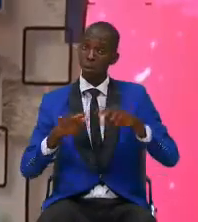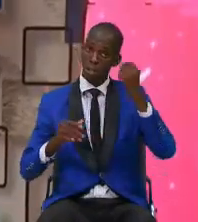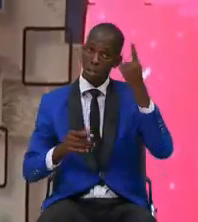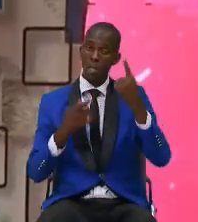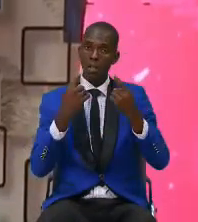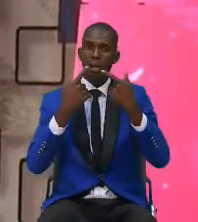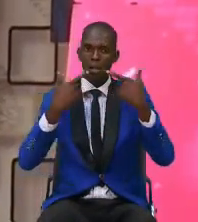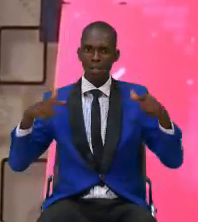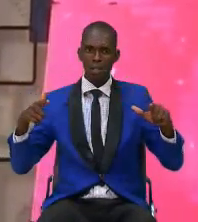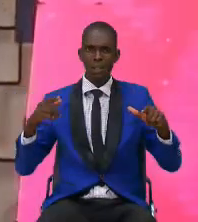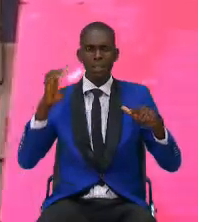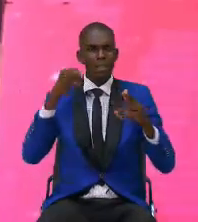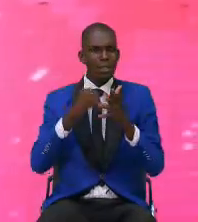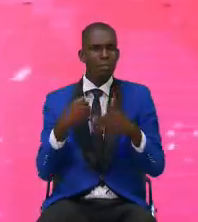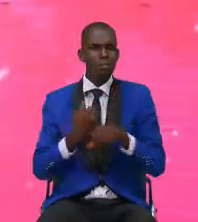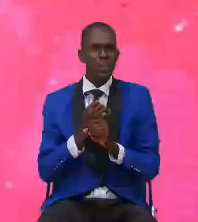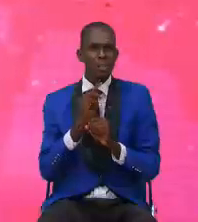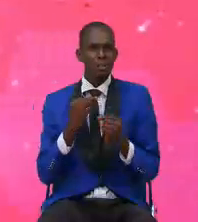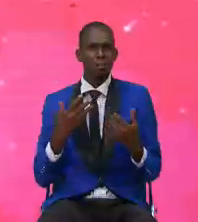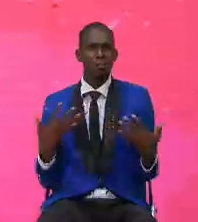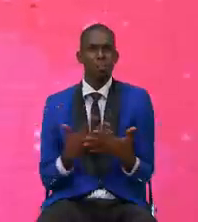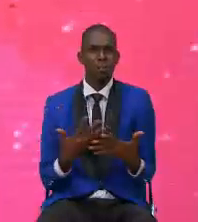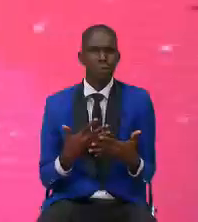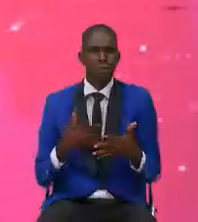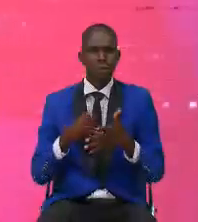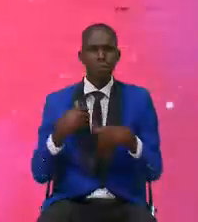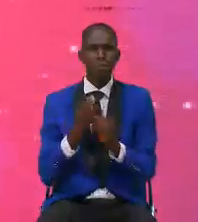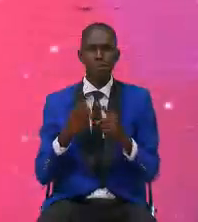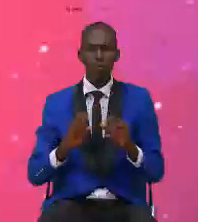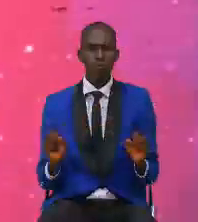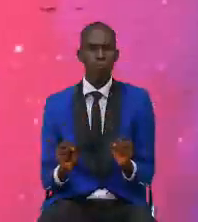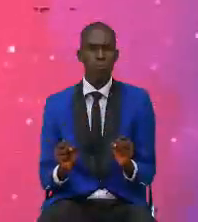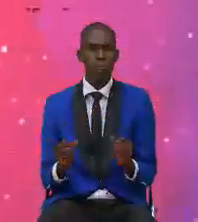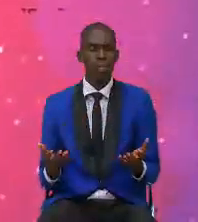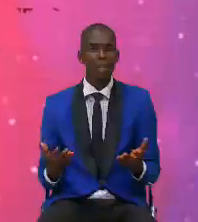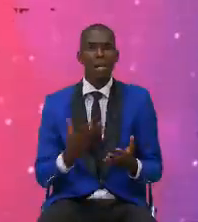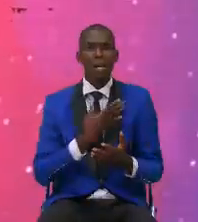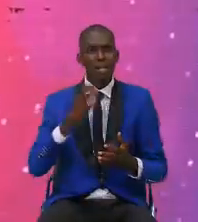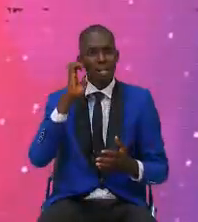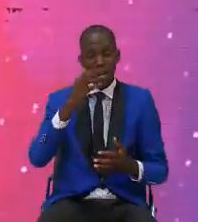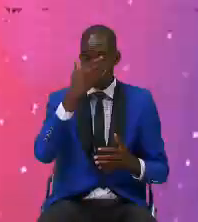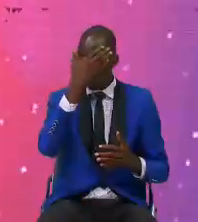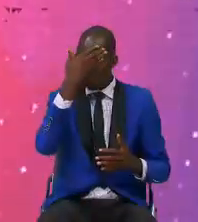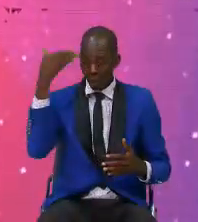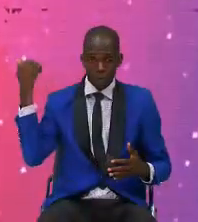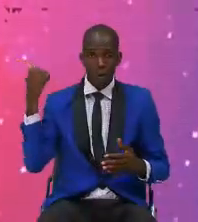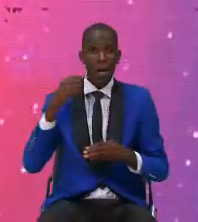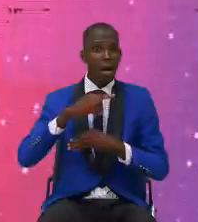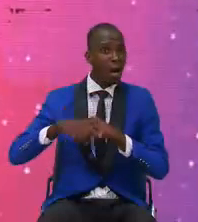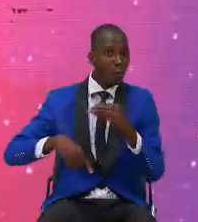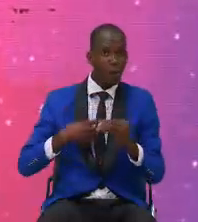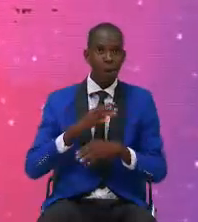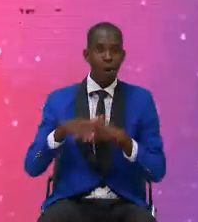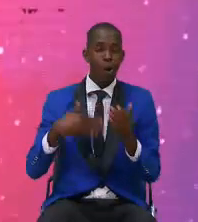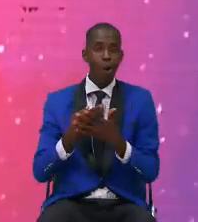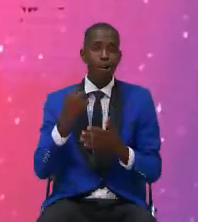language, it terrified him. He began to shake, and he forgot about all the